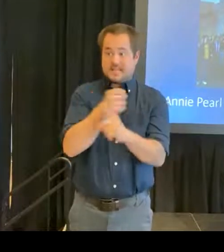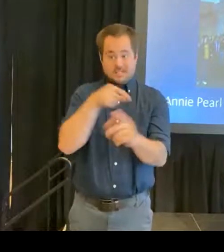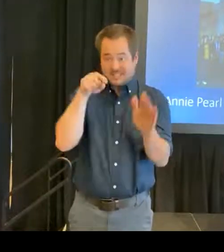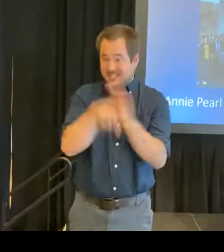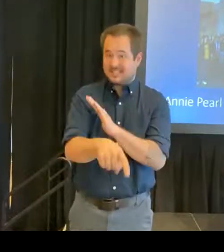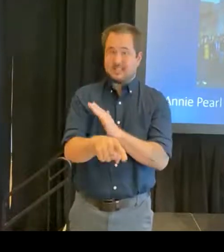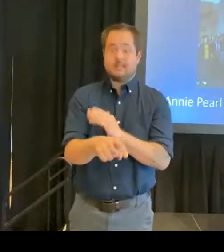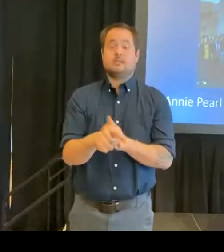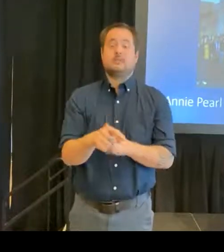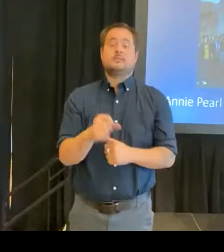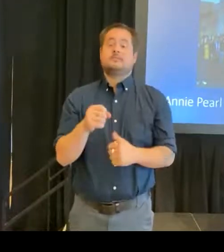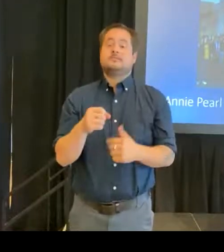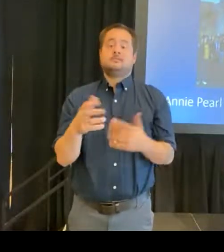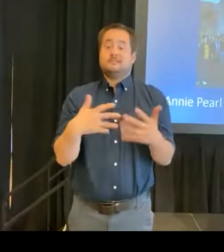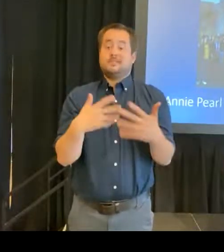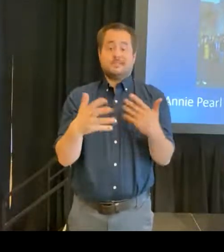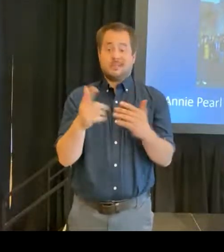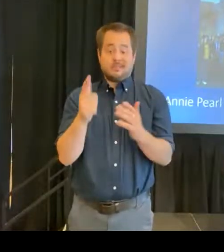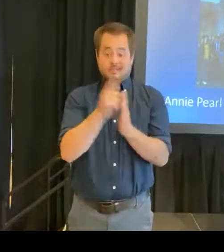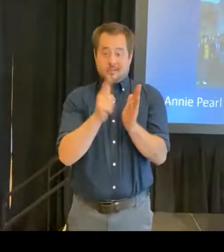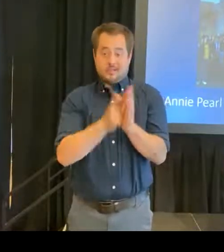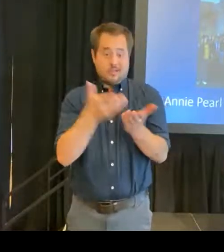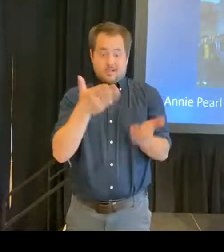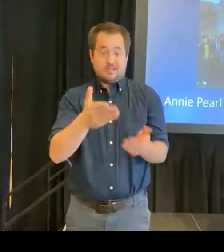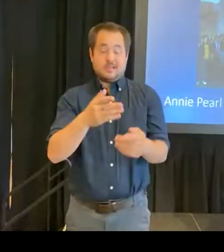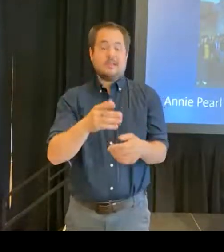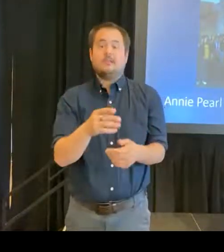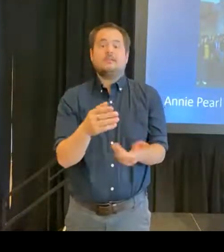though the law is there, it's only as good as the enforcement.